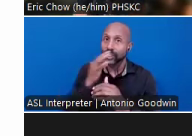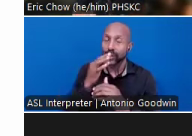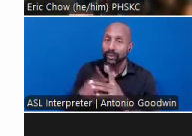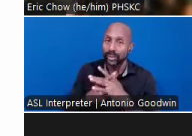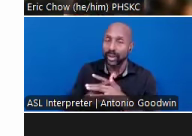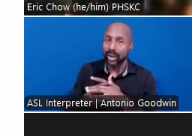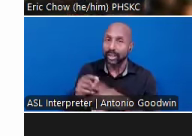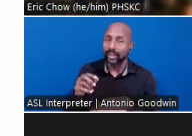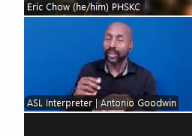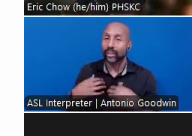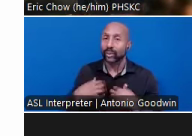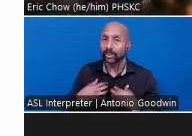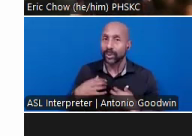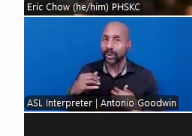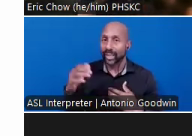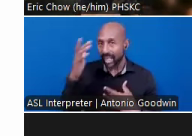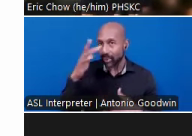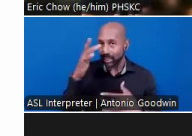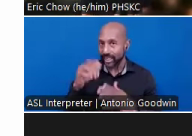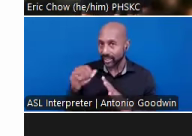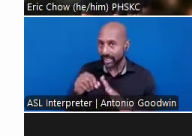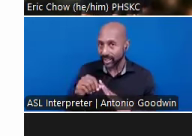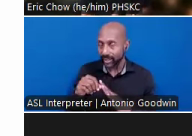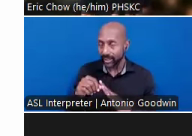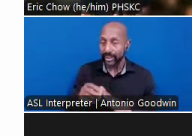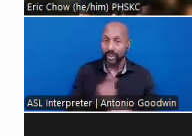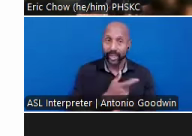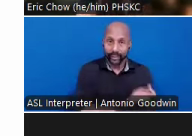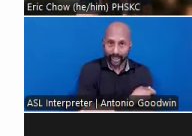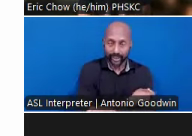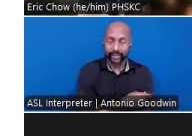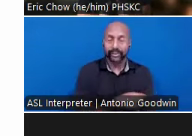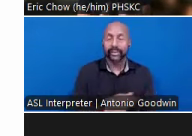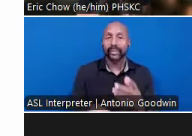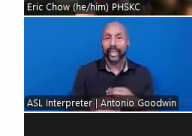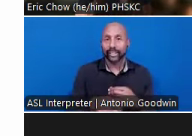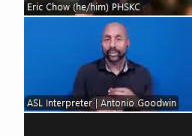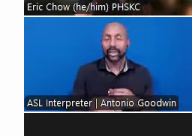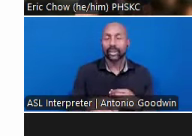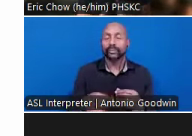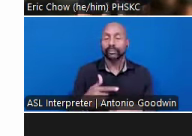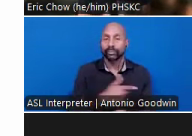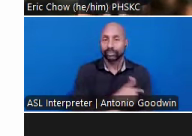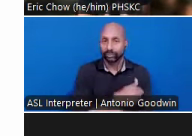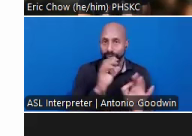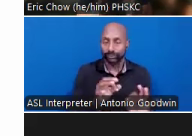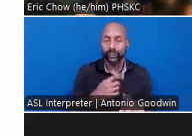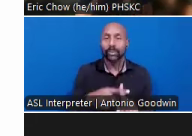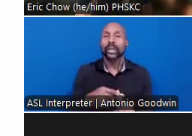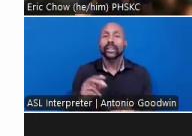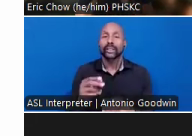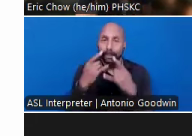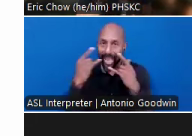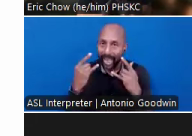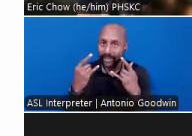will provide us that extra boost, but also taking those other precautions. The masking piece, I can't emphasize it enough.